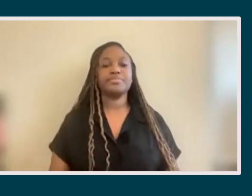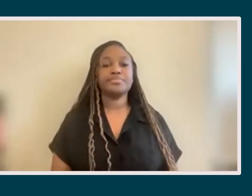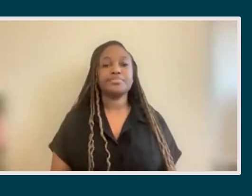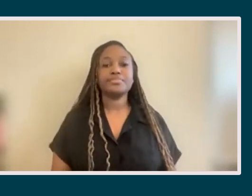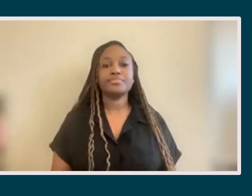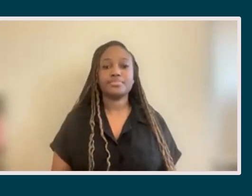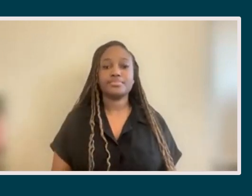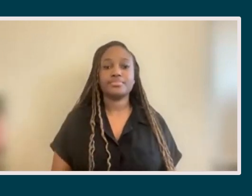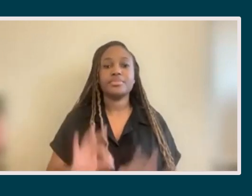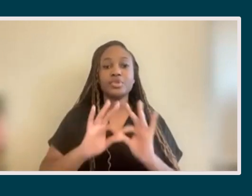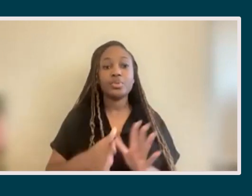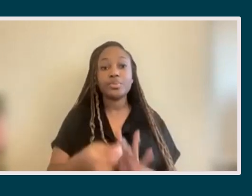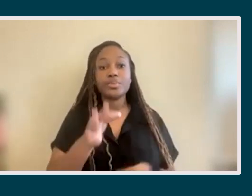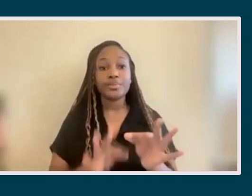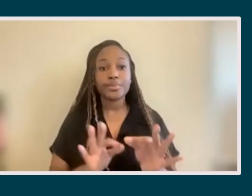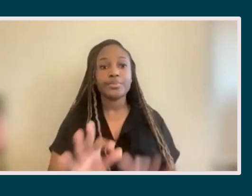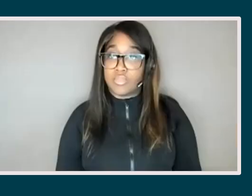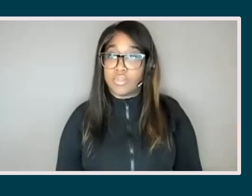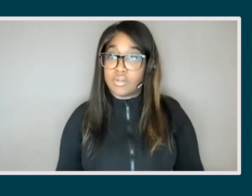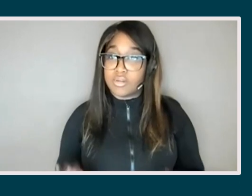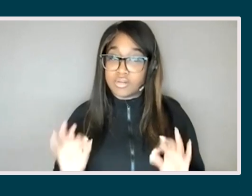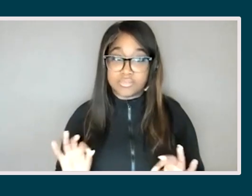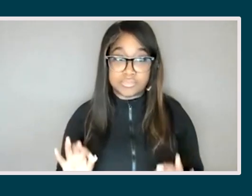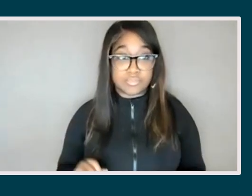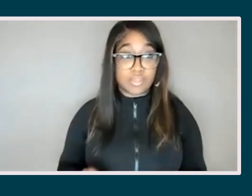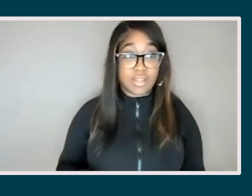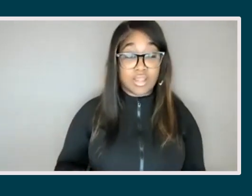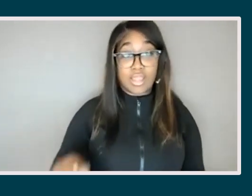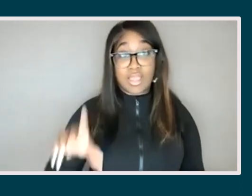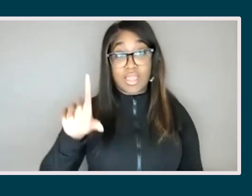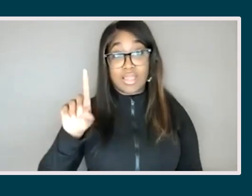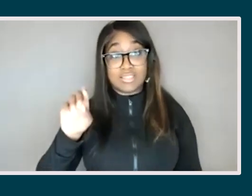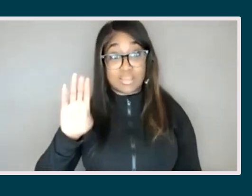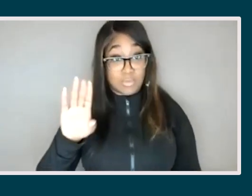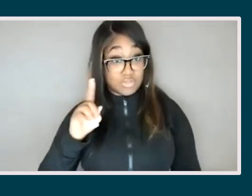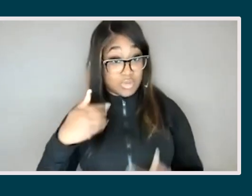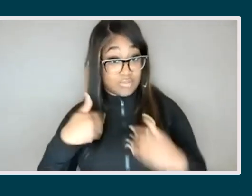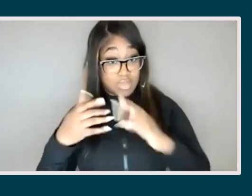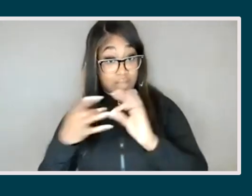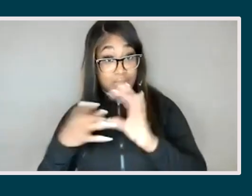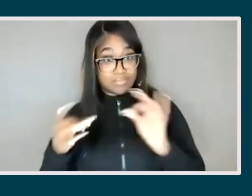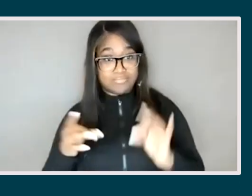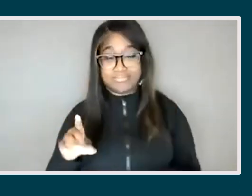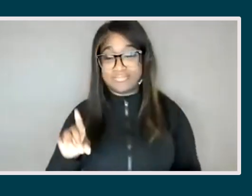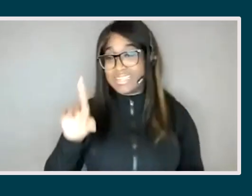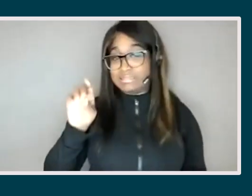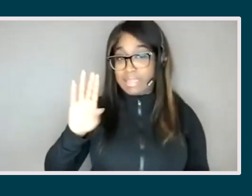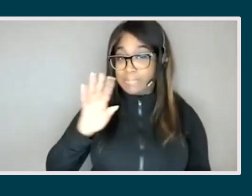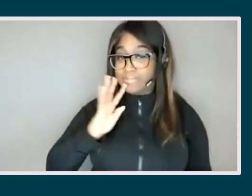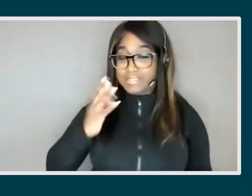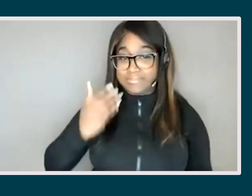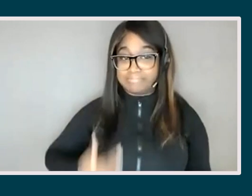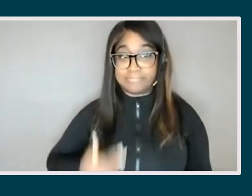Yeah. This is Lindsey. Deborah, I thought you had a thought. Well, to your question, I just